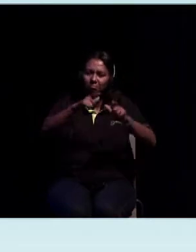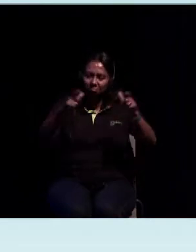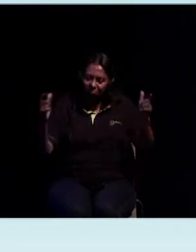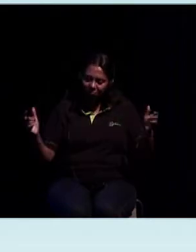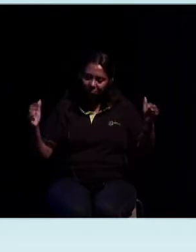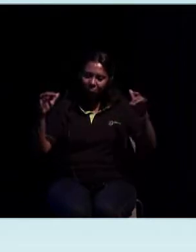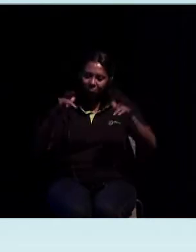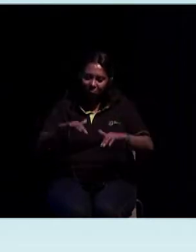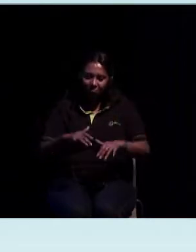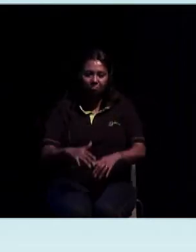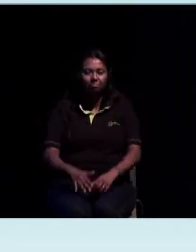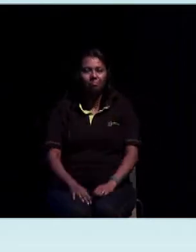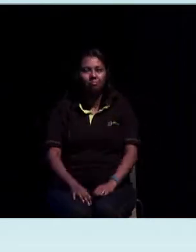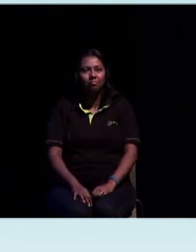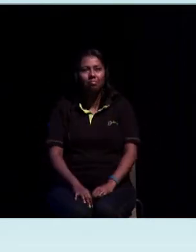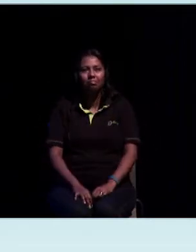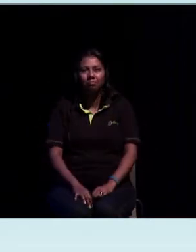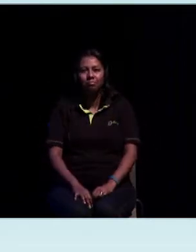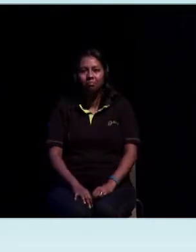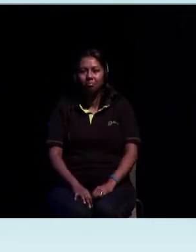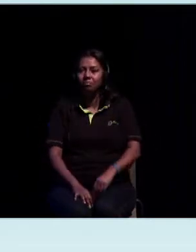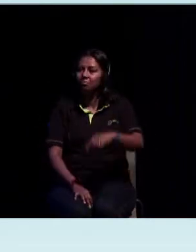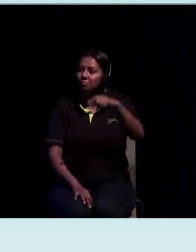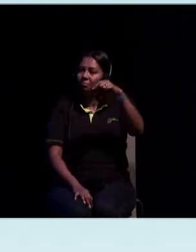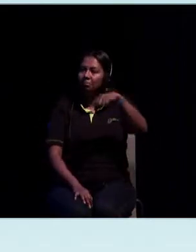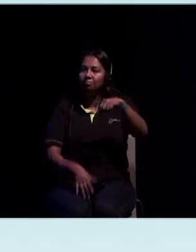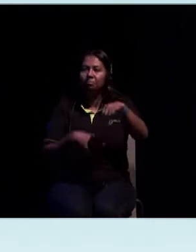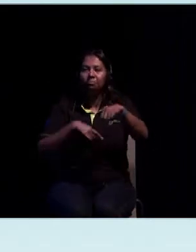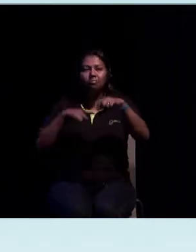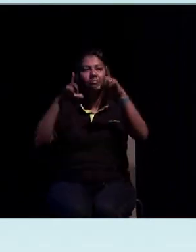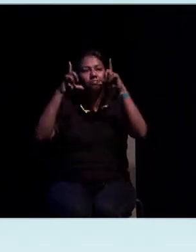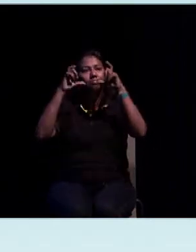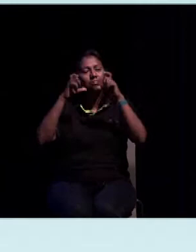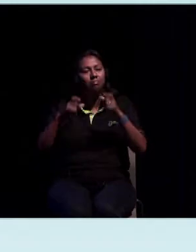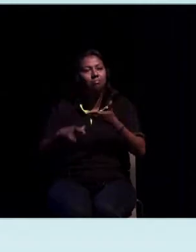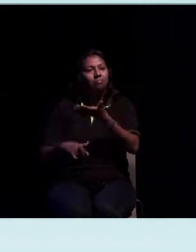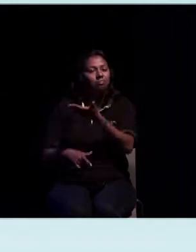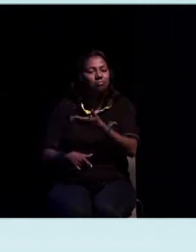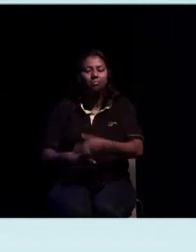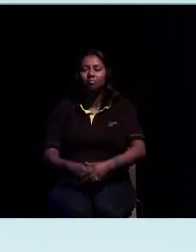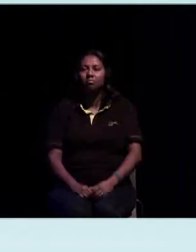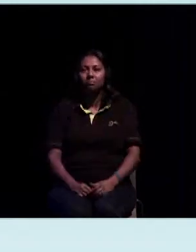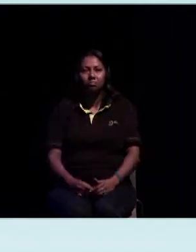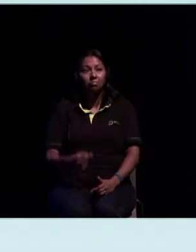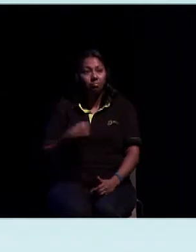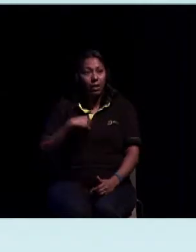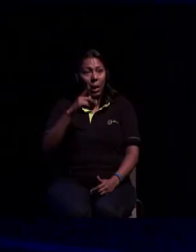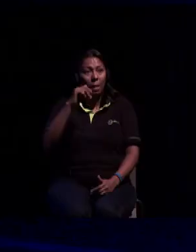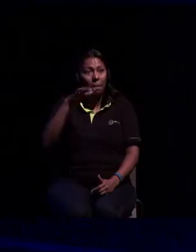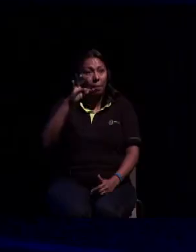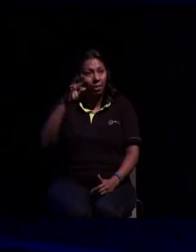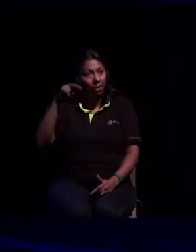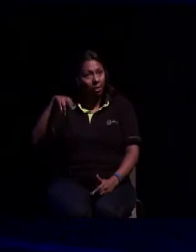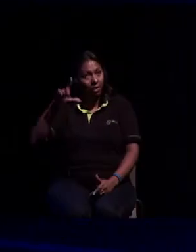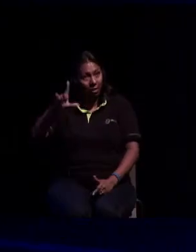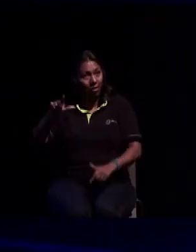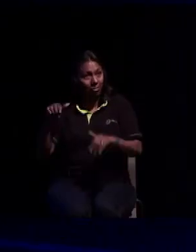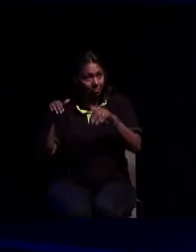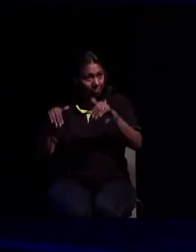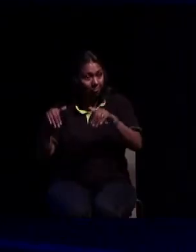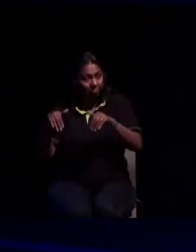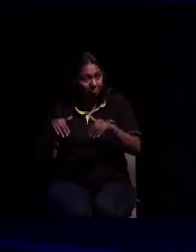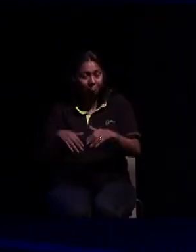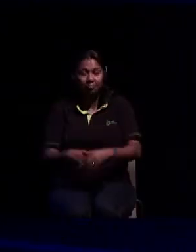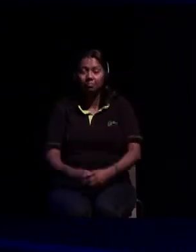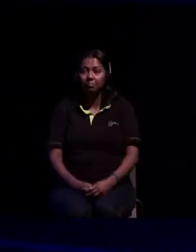in the mangroves in Adelaide. And you see at the front a black swan, and you see in the back an ibis. These are two